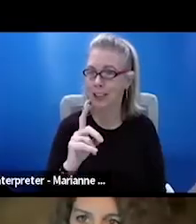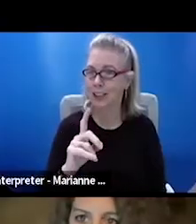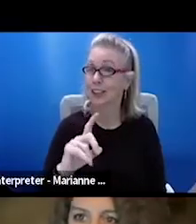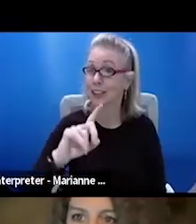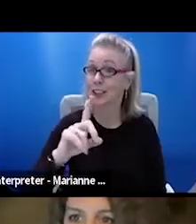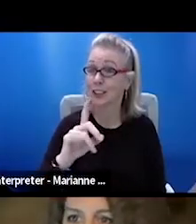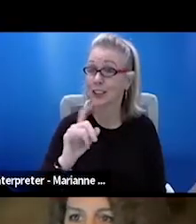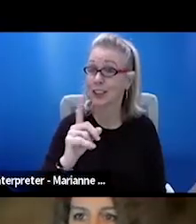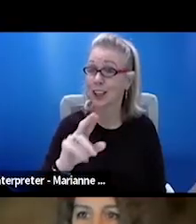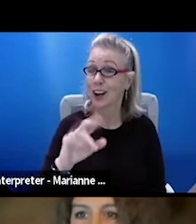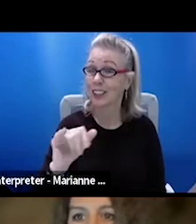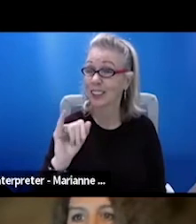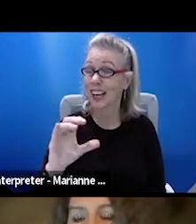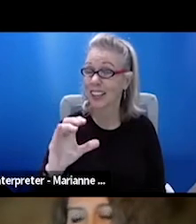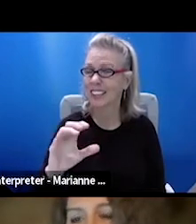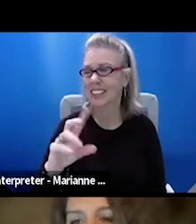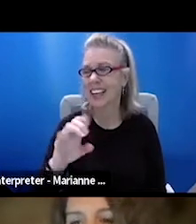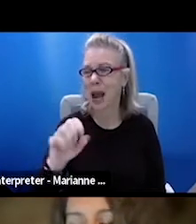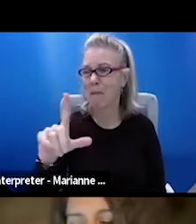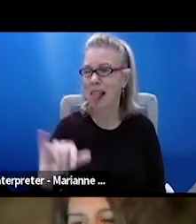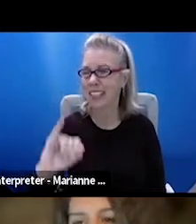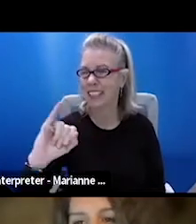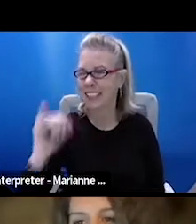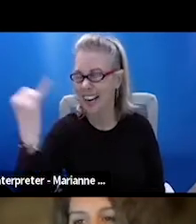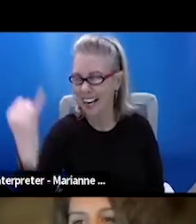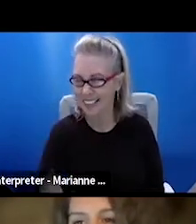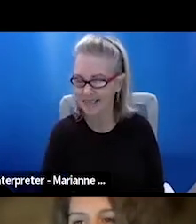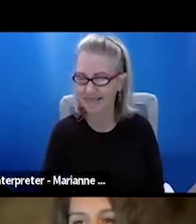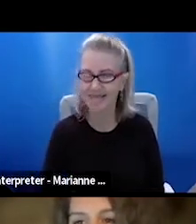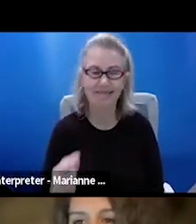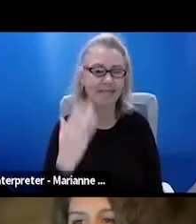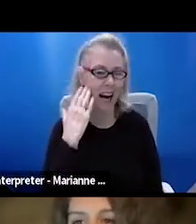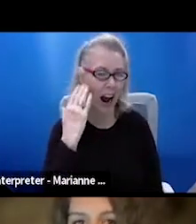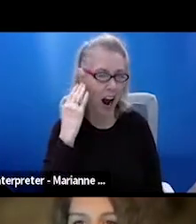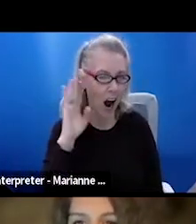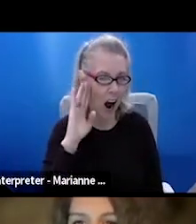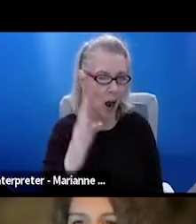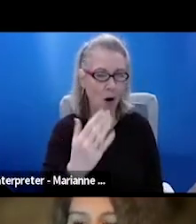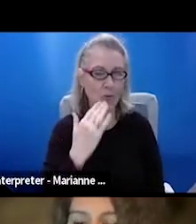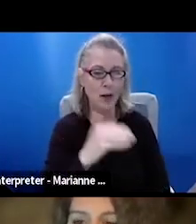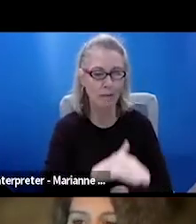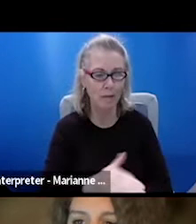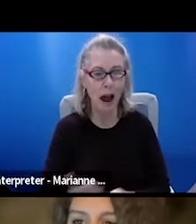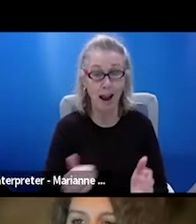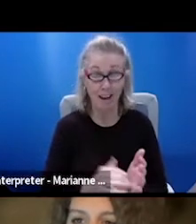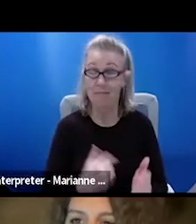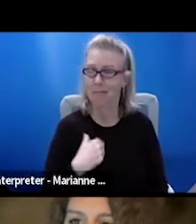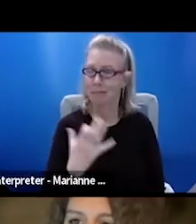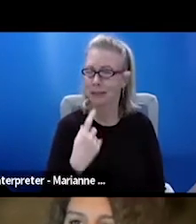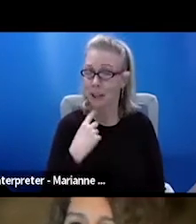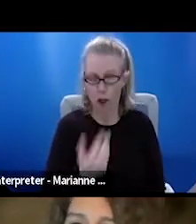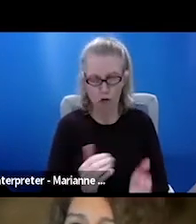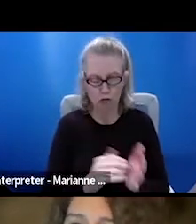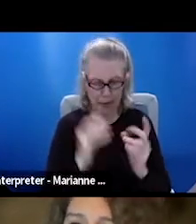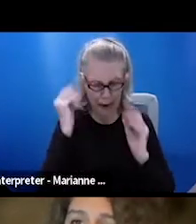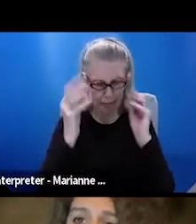Hello, good evening. First, I just want to thank Rethinking Residencies as well as the